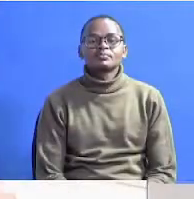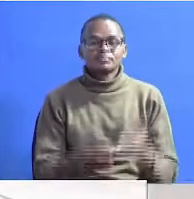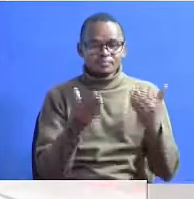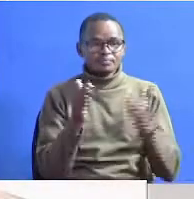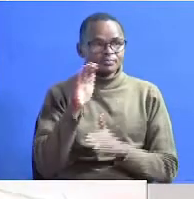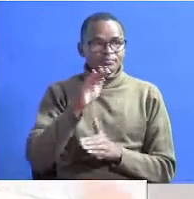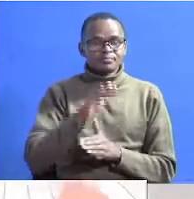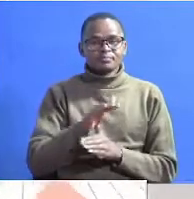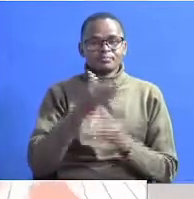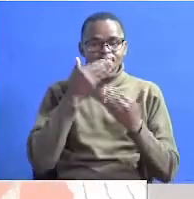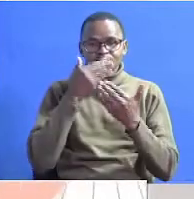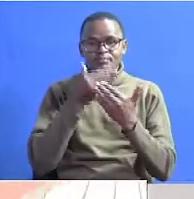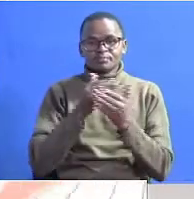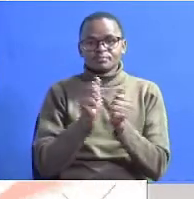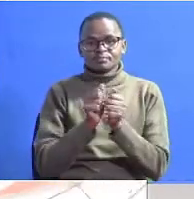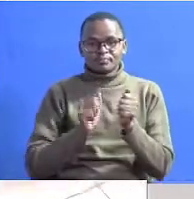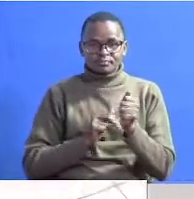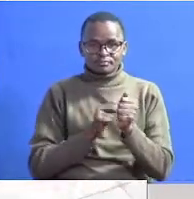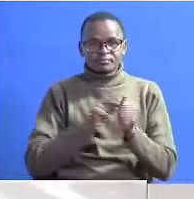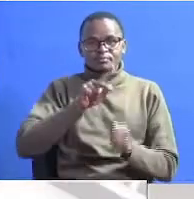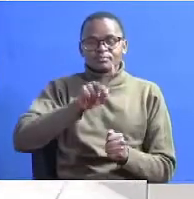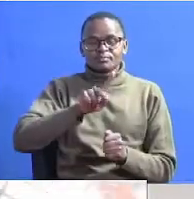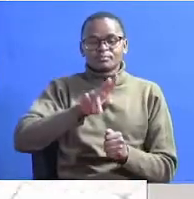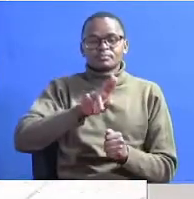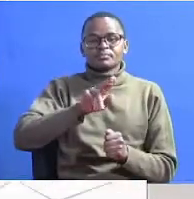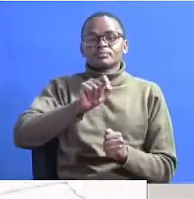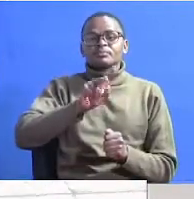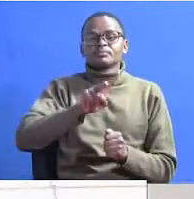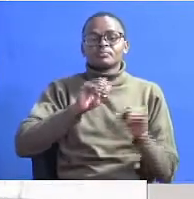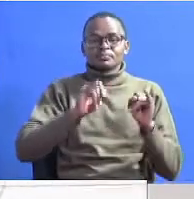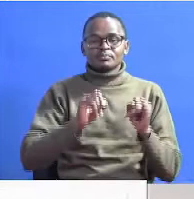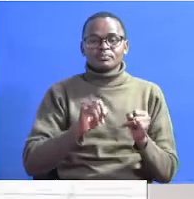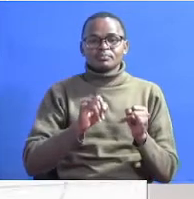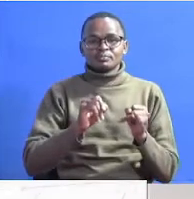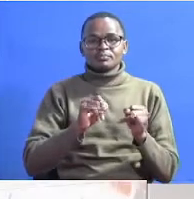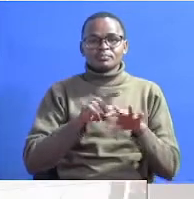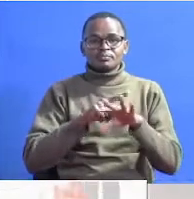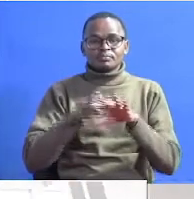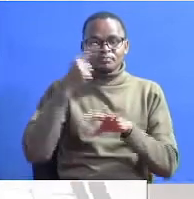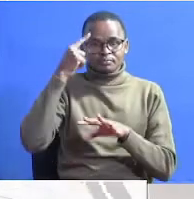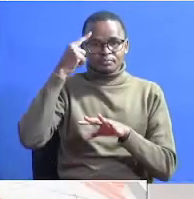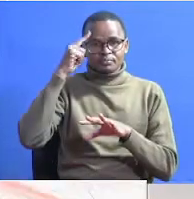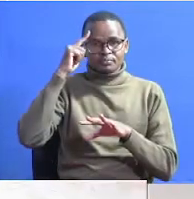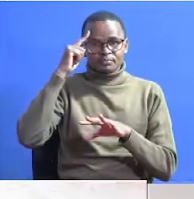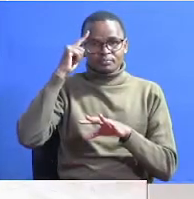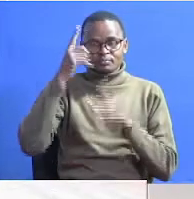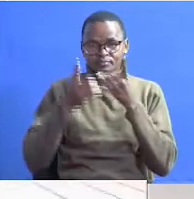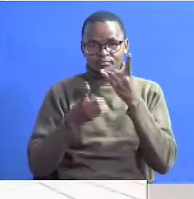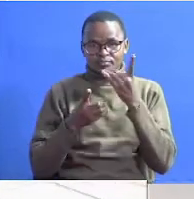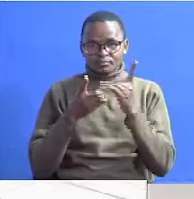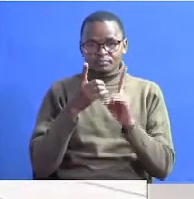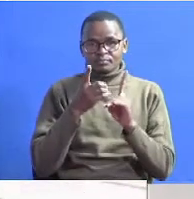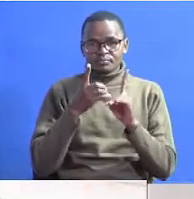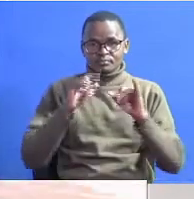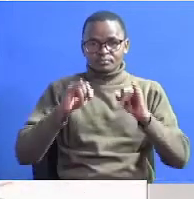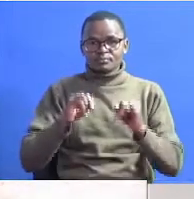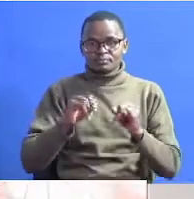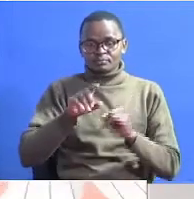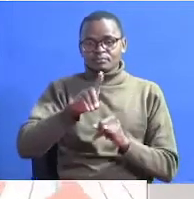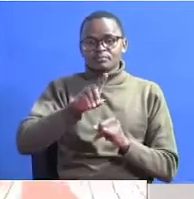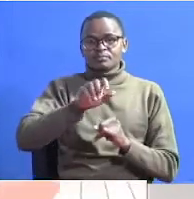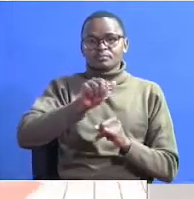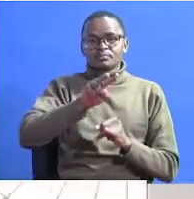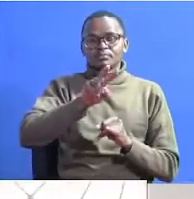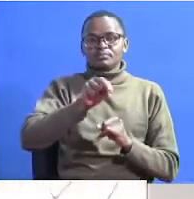Welcome back. Thank you for staying with us on KTV Primetime News. Time for the great discussion, the new dawn.